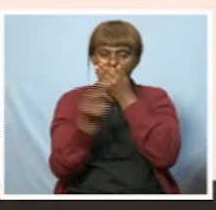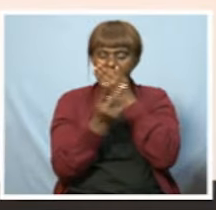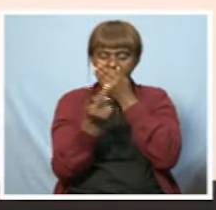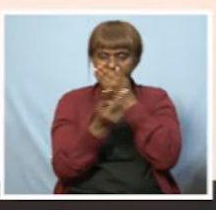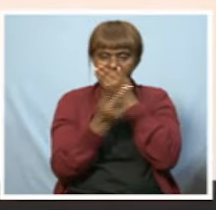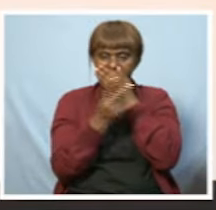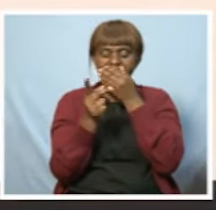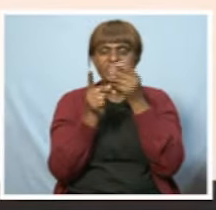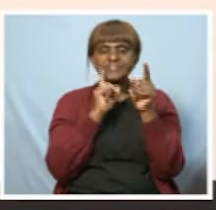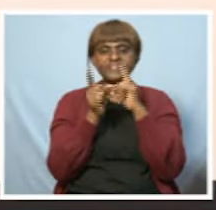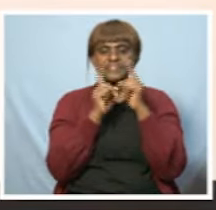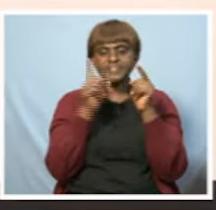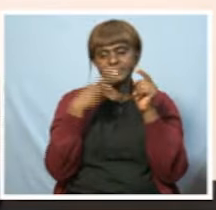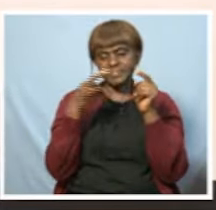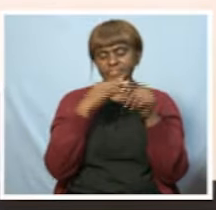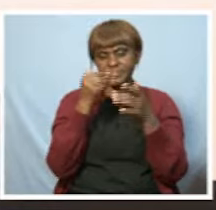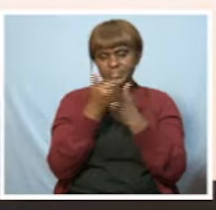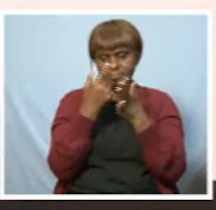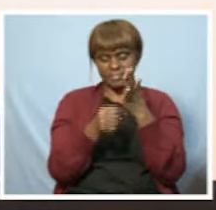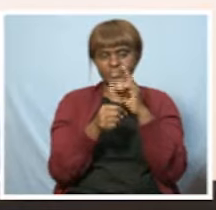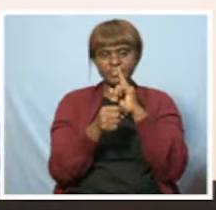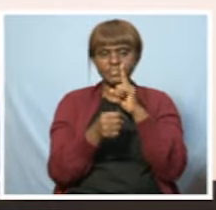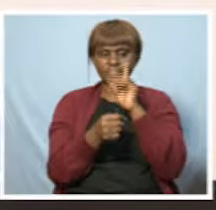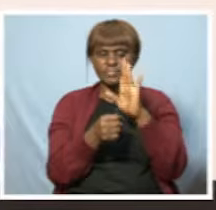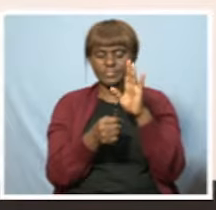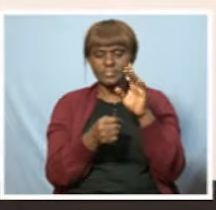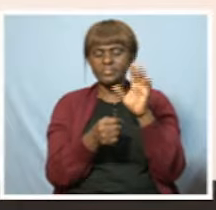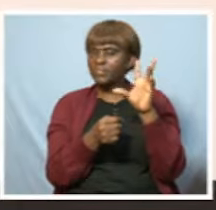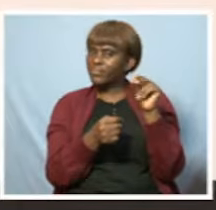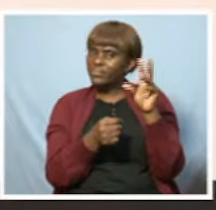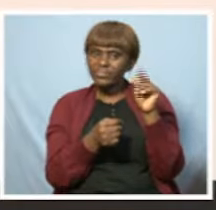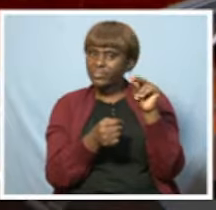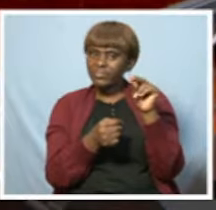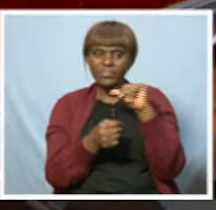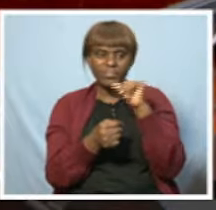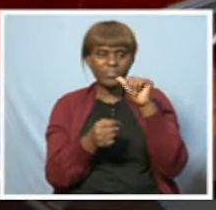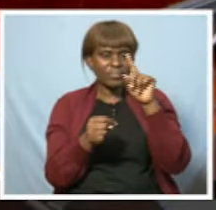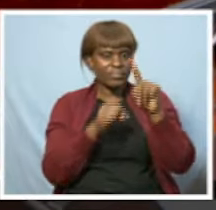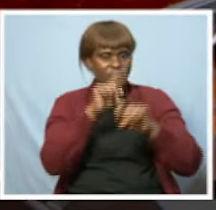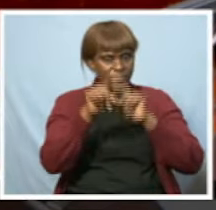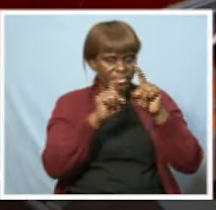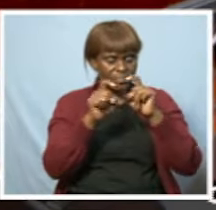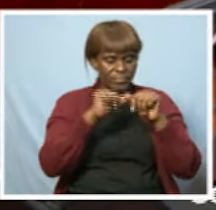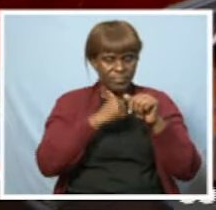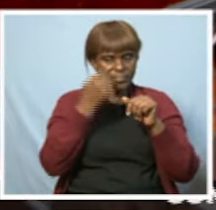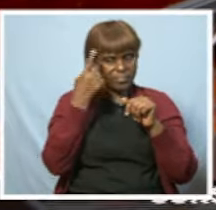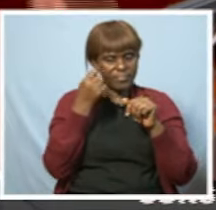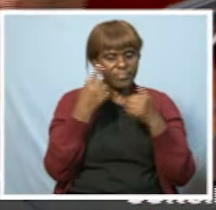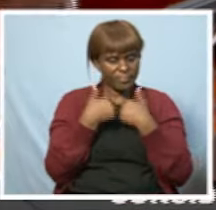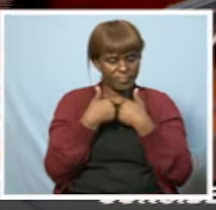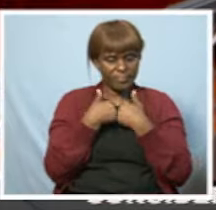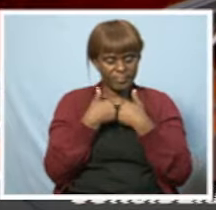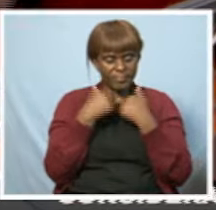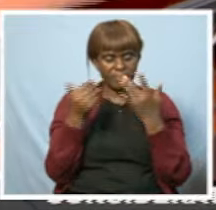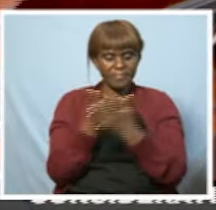these two new applicants were actually. Yes, no, we are not Yes. questioning the approval. Yes. We understand that